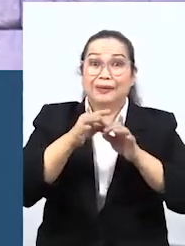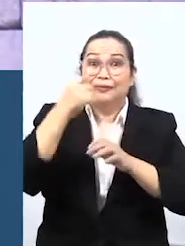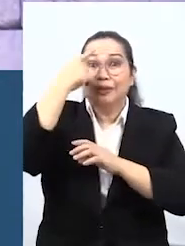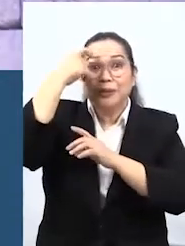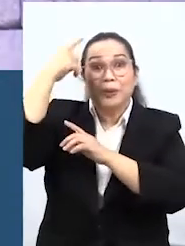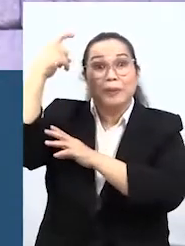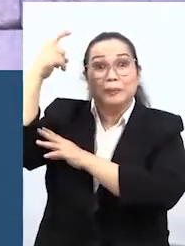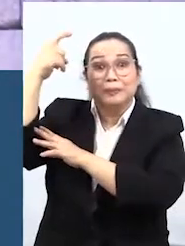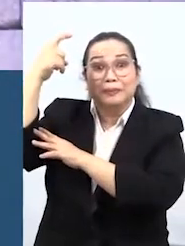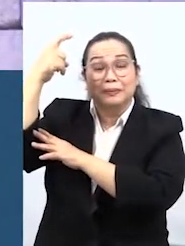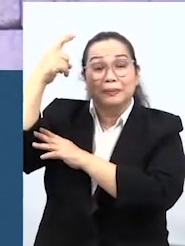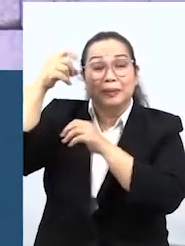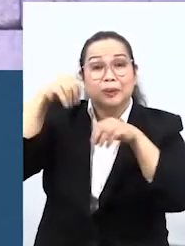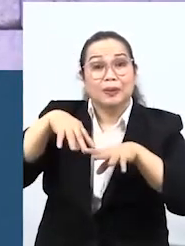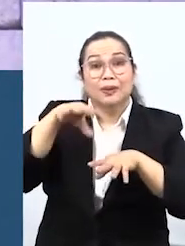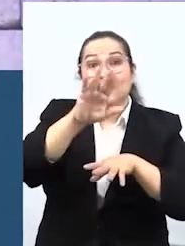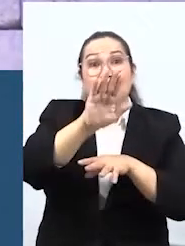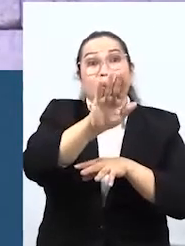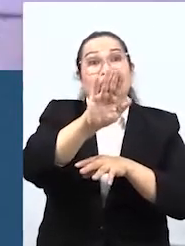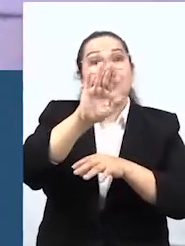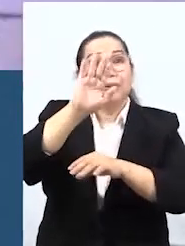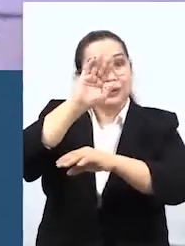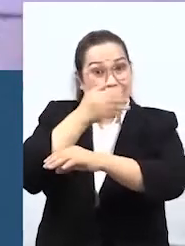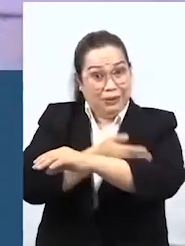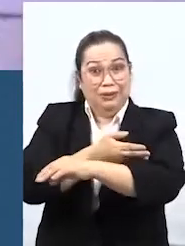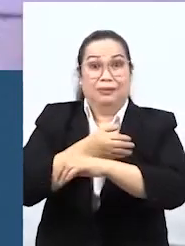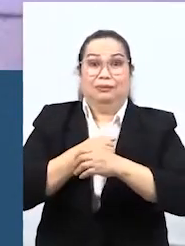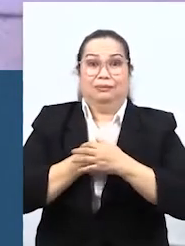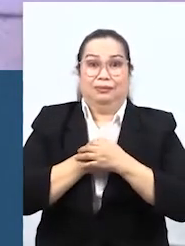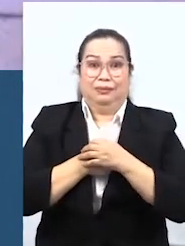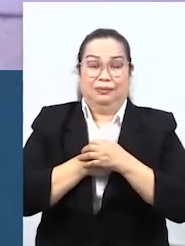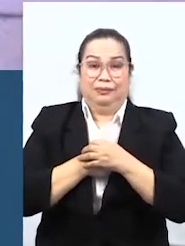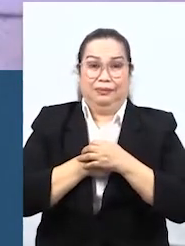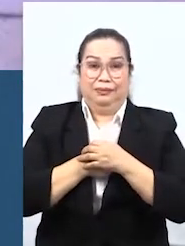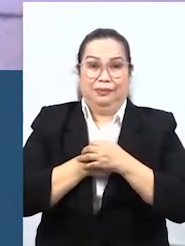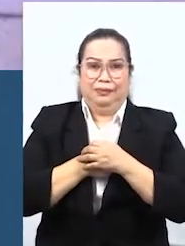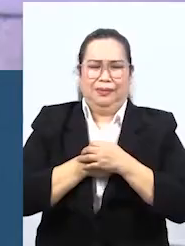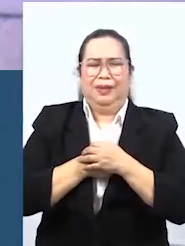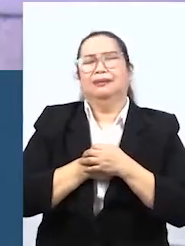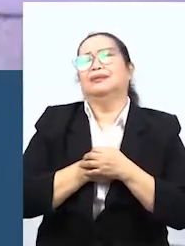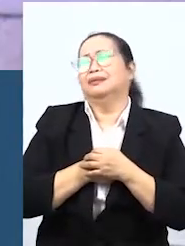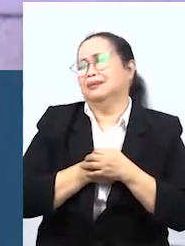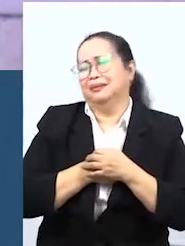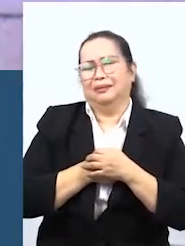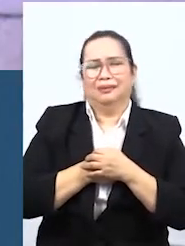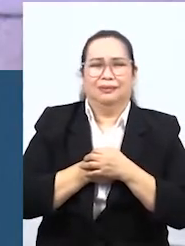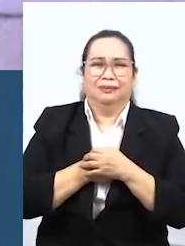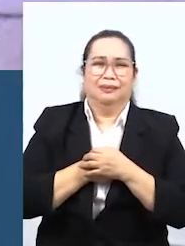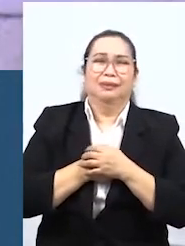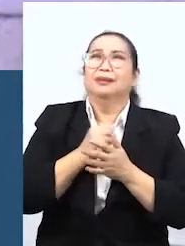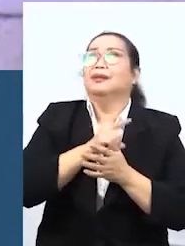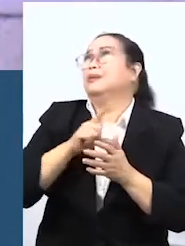dream for your child Oh